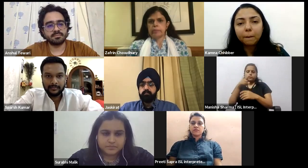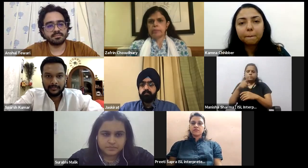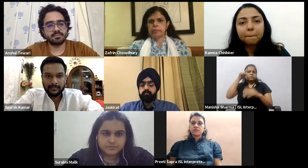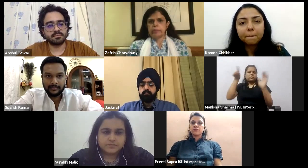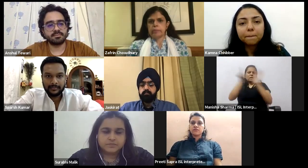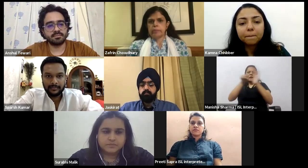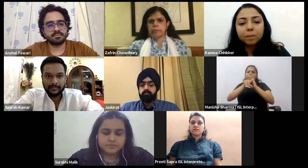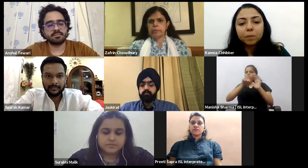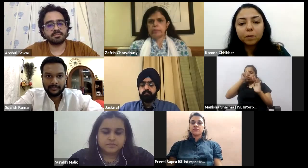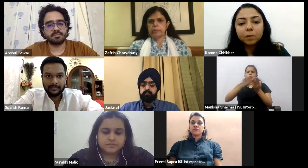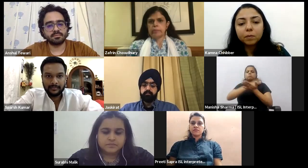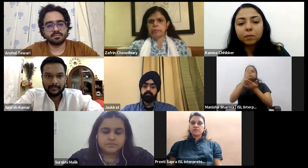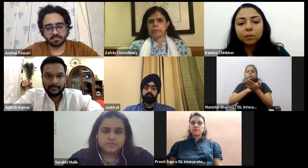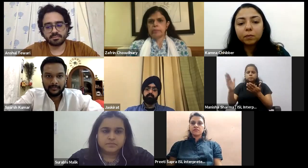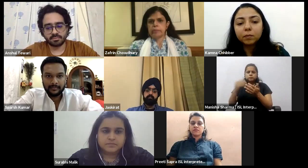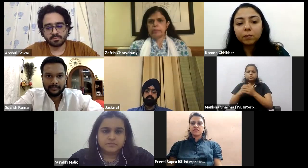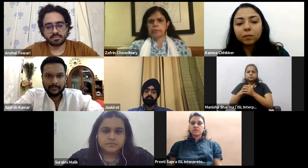and